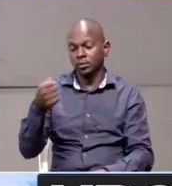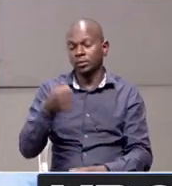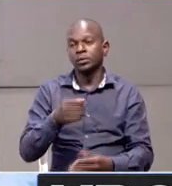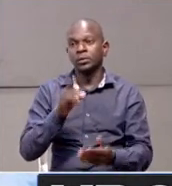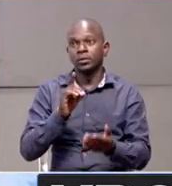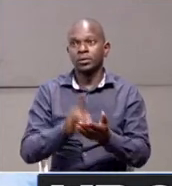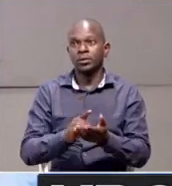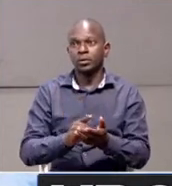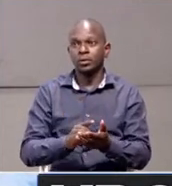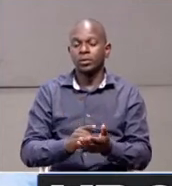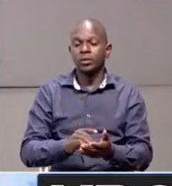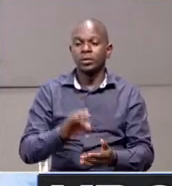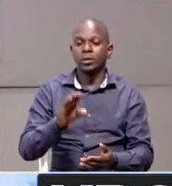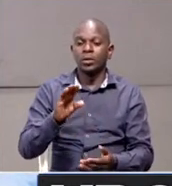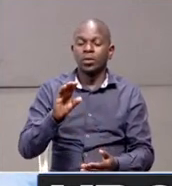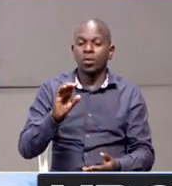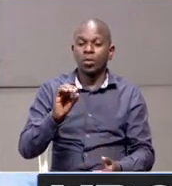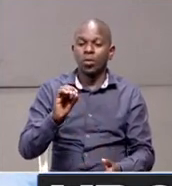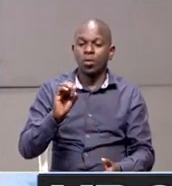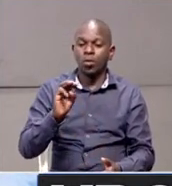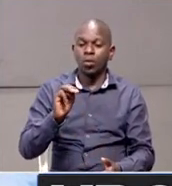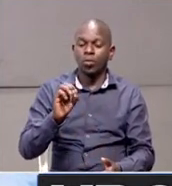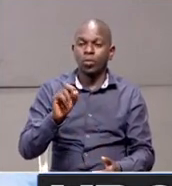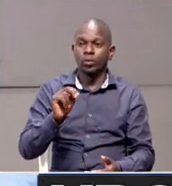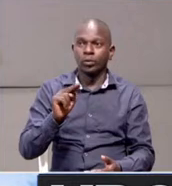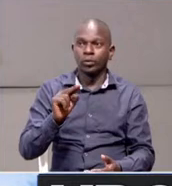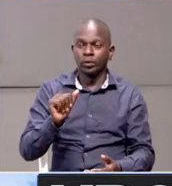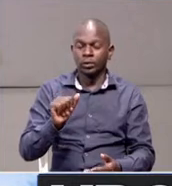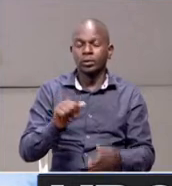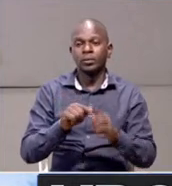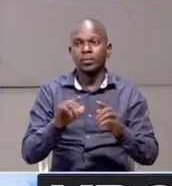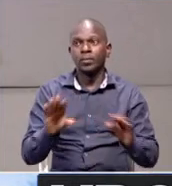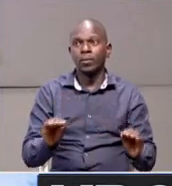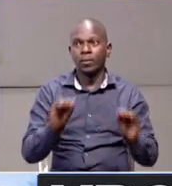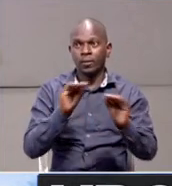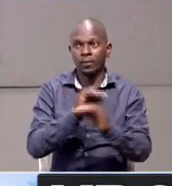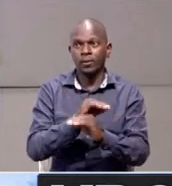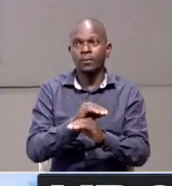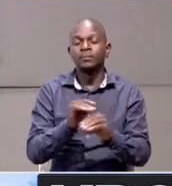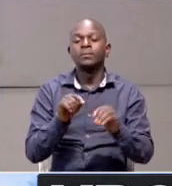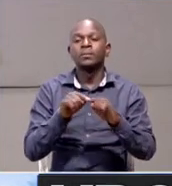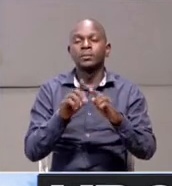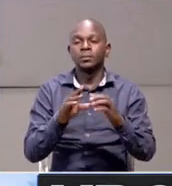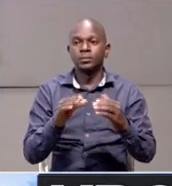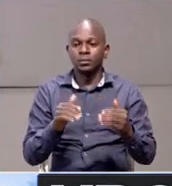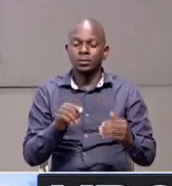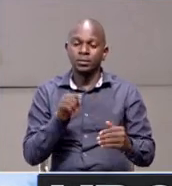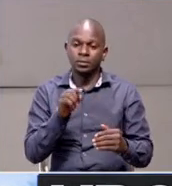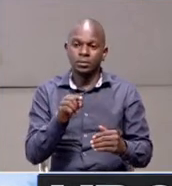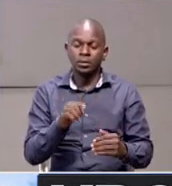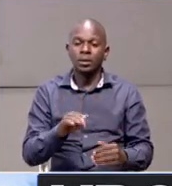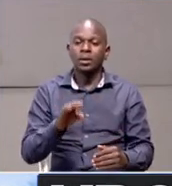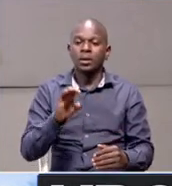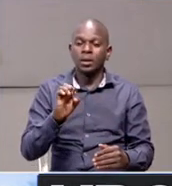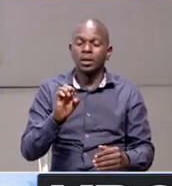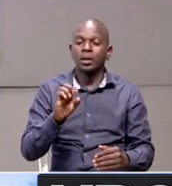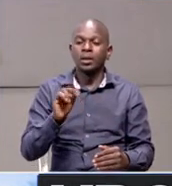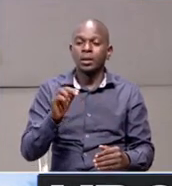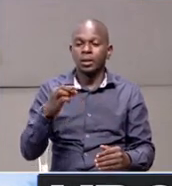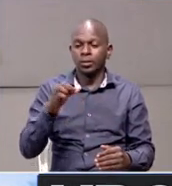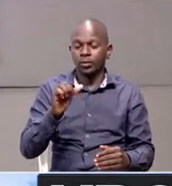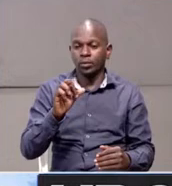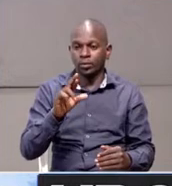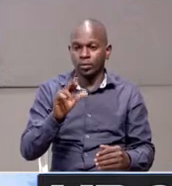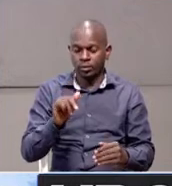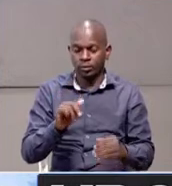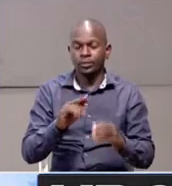Dr. Kenneth Omona as the new minister for Northern Uganda, replacing Grace Freedom Kwechini. Sam Ingwalan General Charles Otema